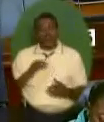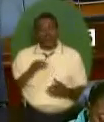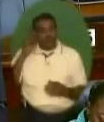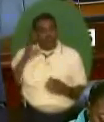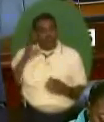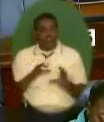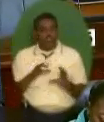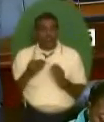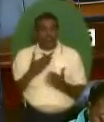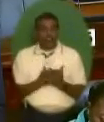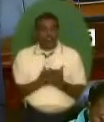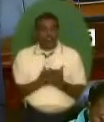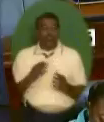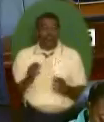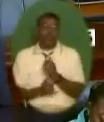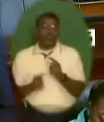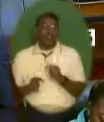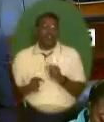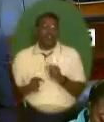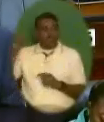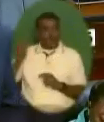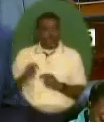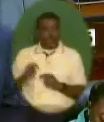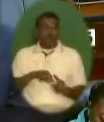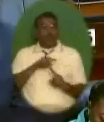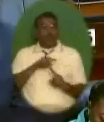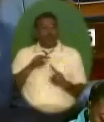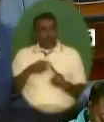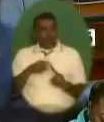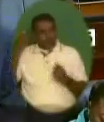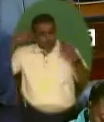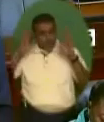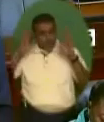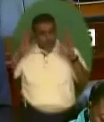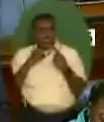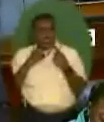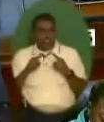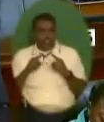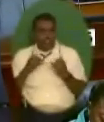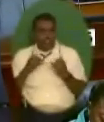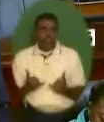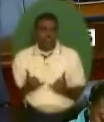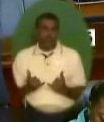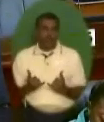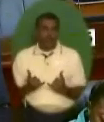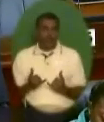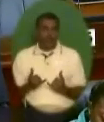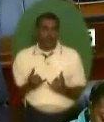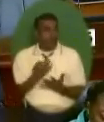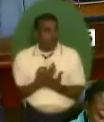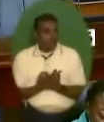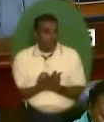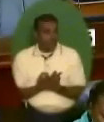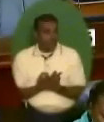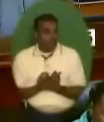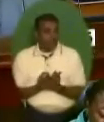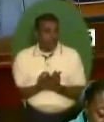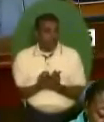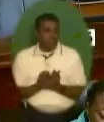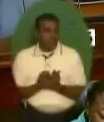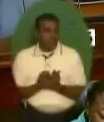priorities. So when the Minister of Finance talks now, Mr. Speaker, about the need for economic stimulus, he is just